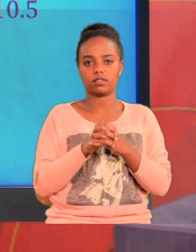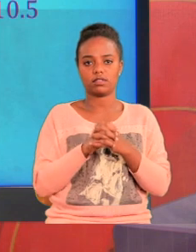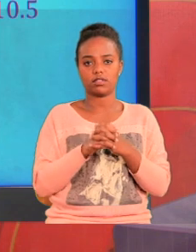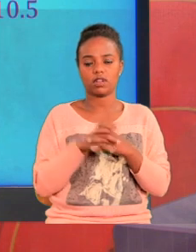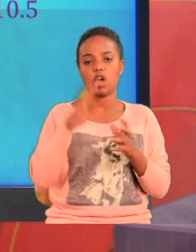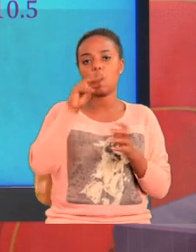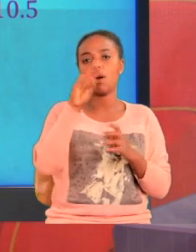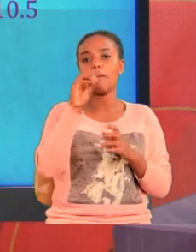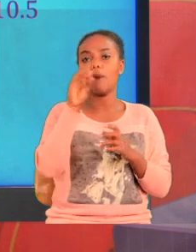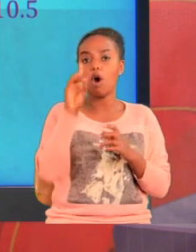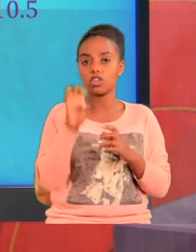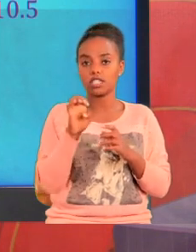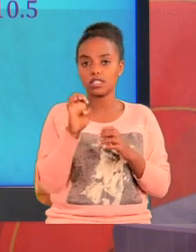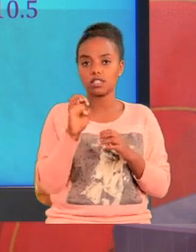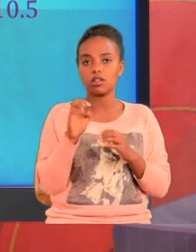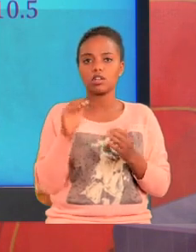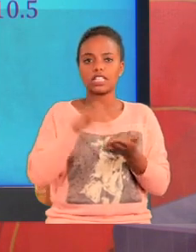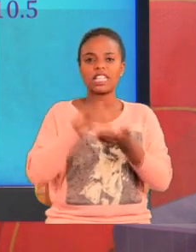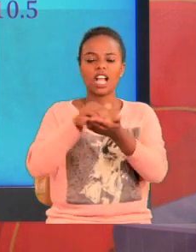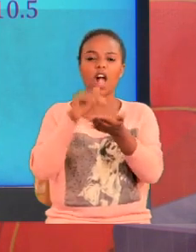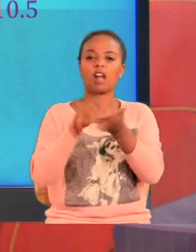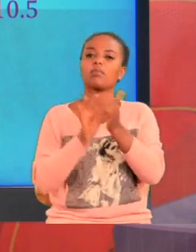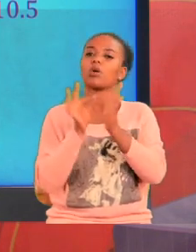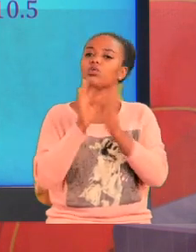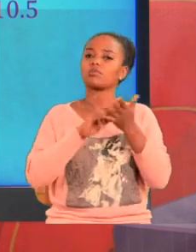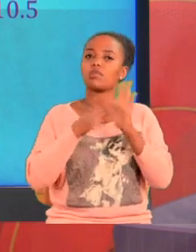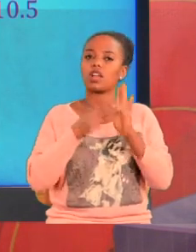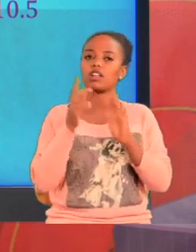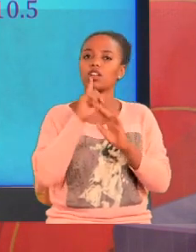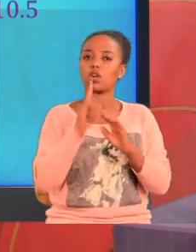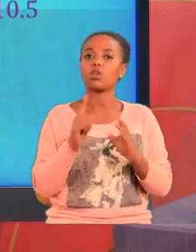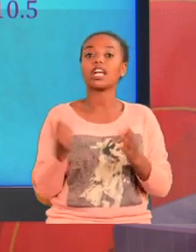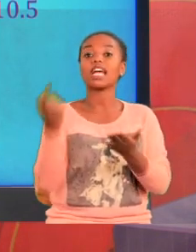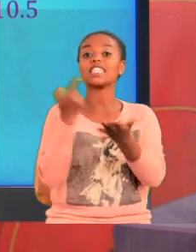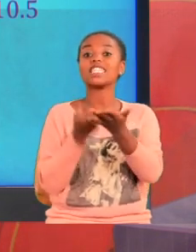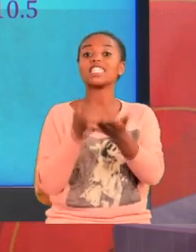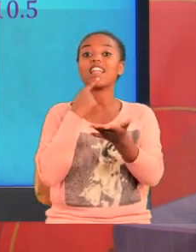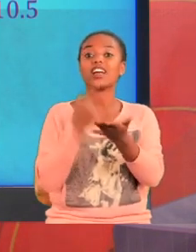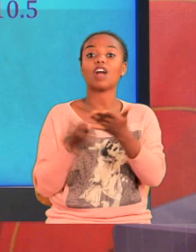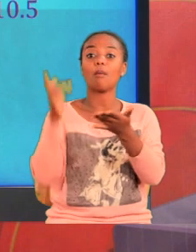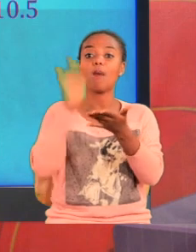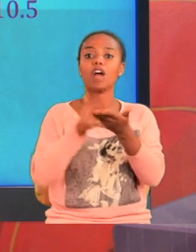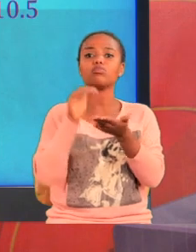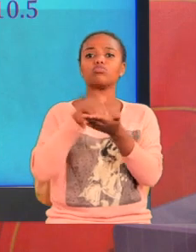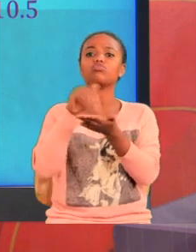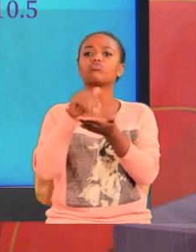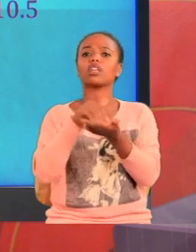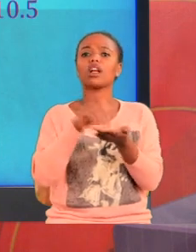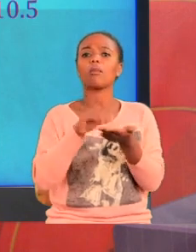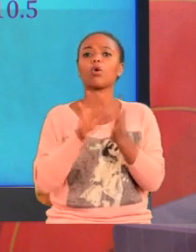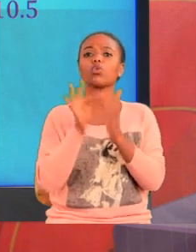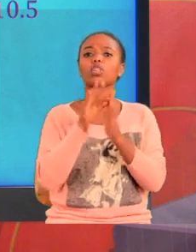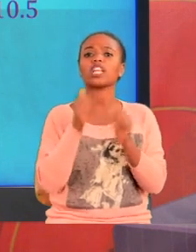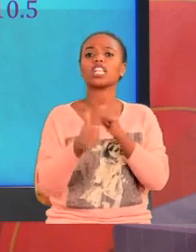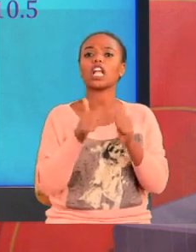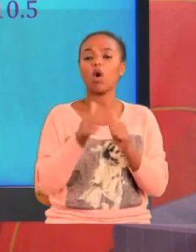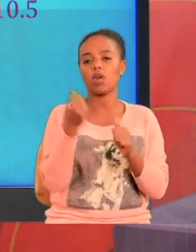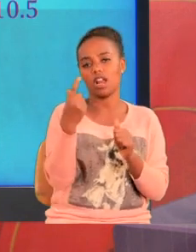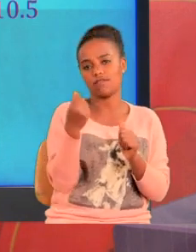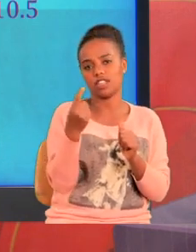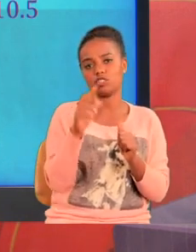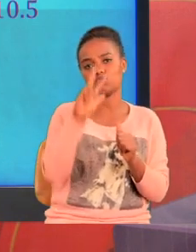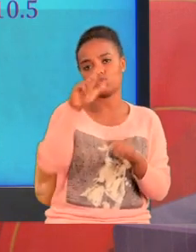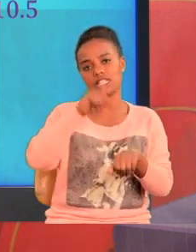Mode is, it is the most frequent value from this data set. The most frequent value is 11. It appears 3